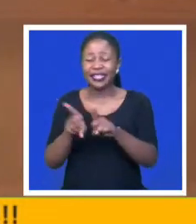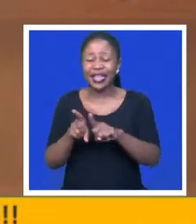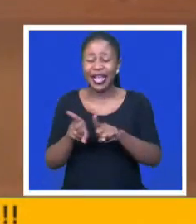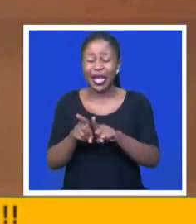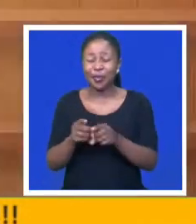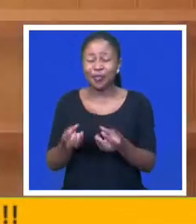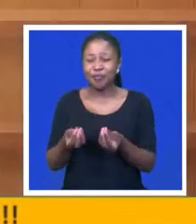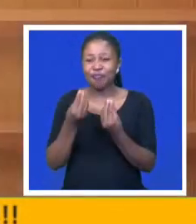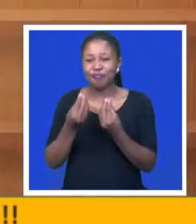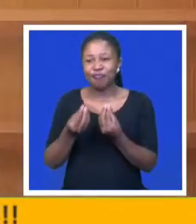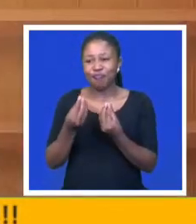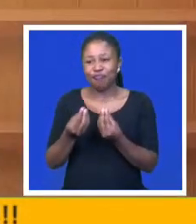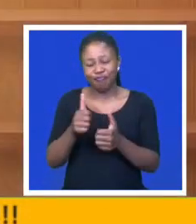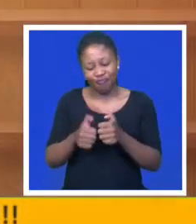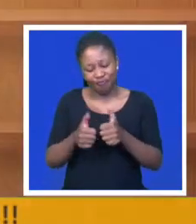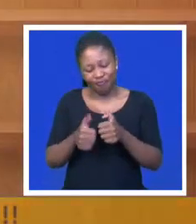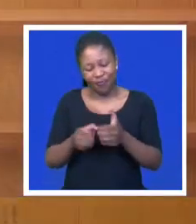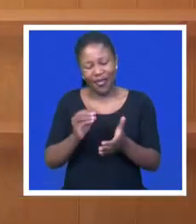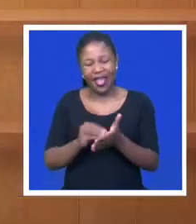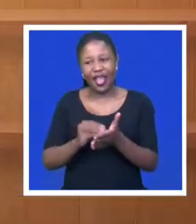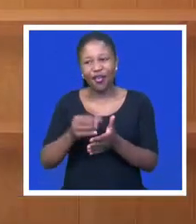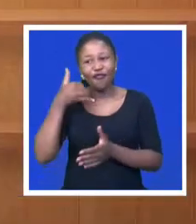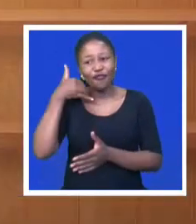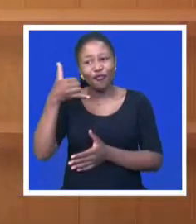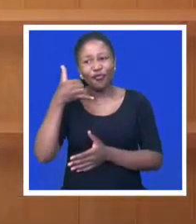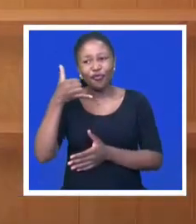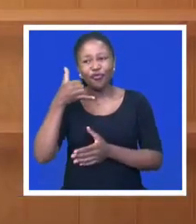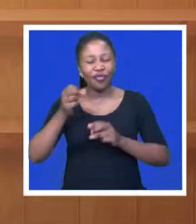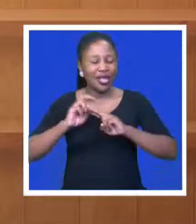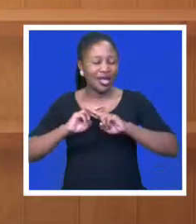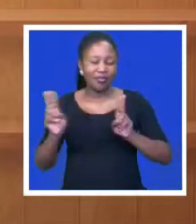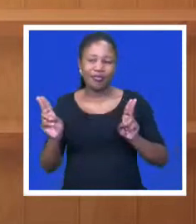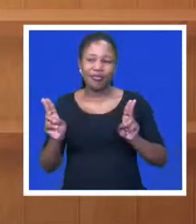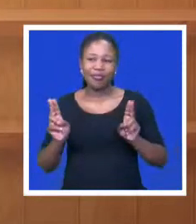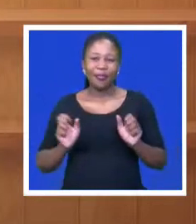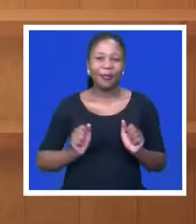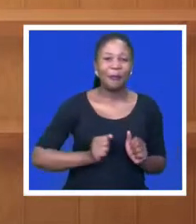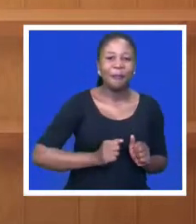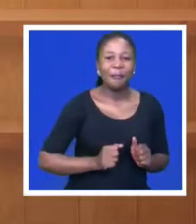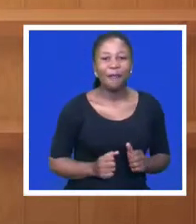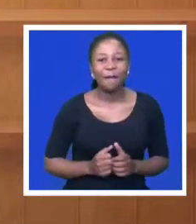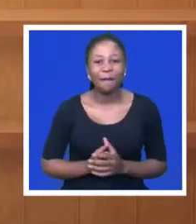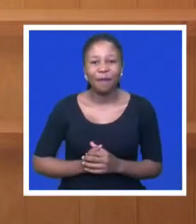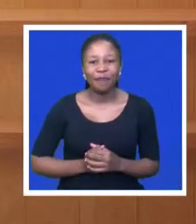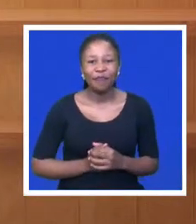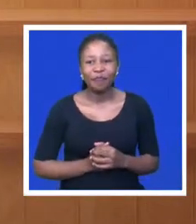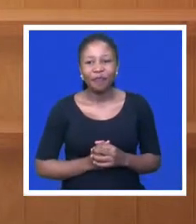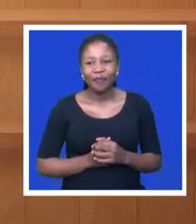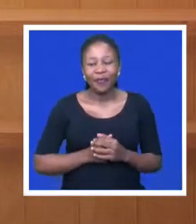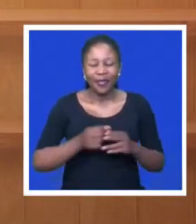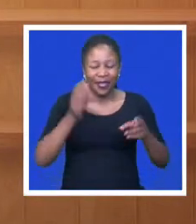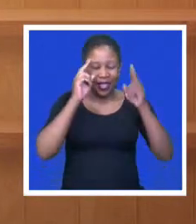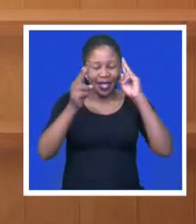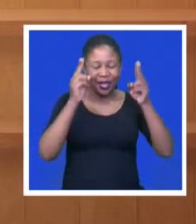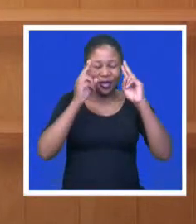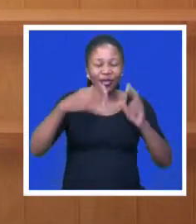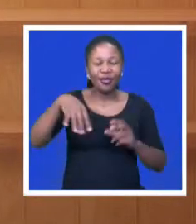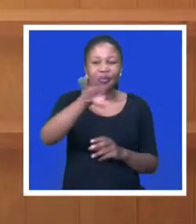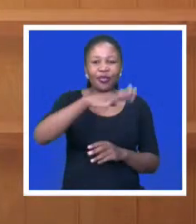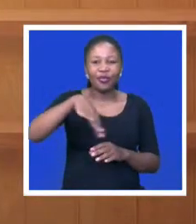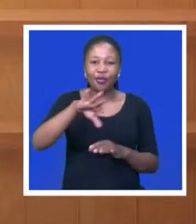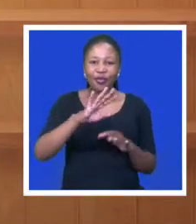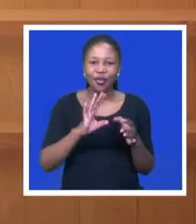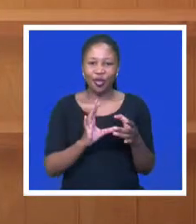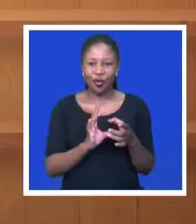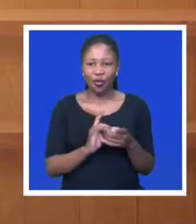Mr. Ngumalo, you may please begin with the lesson. Thank you very much, Nogwazi. Good afternoon, dear Form 4 learner at home. Welcome to our